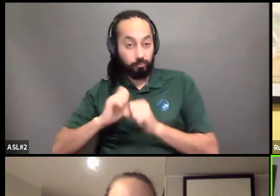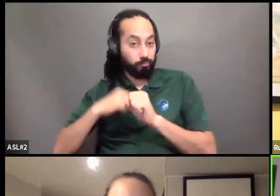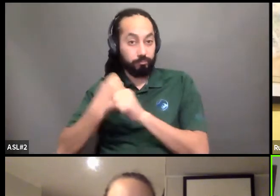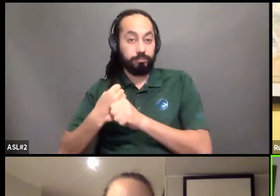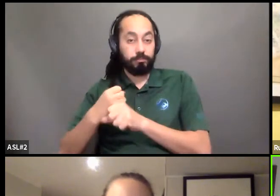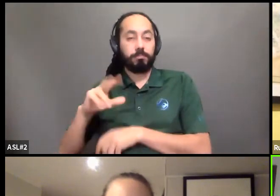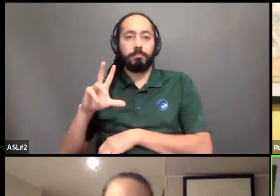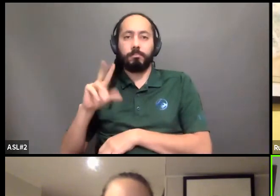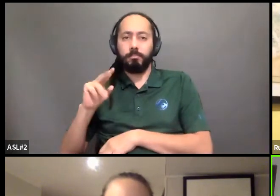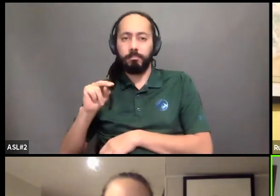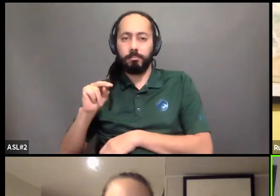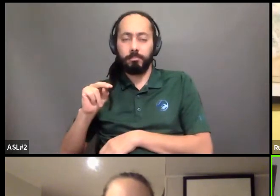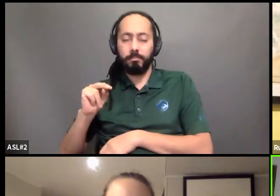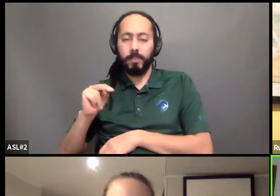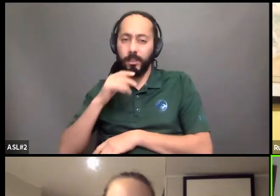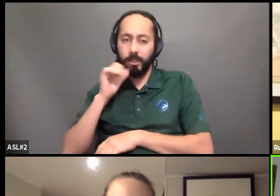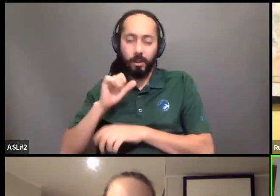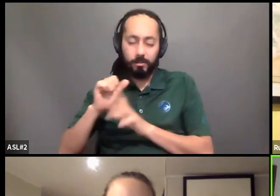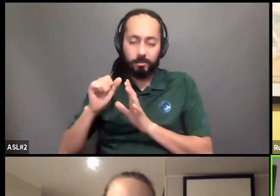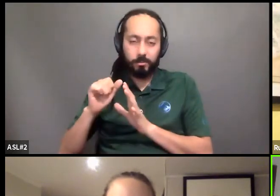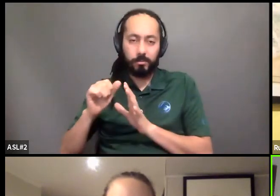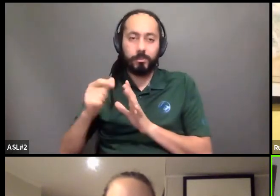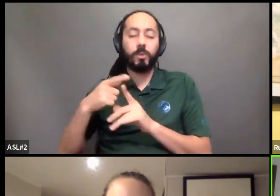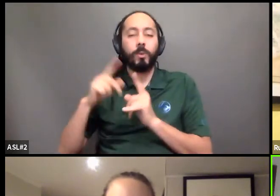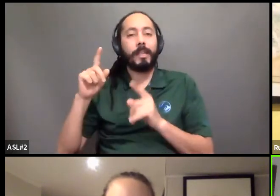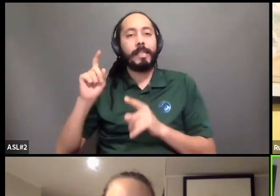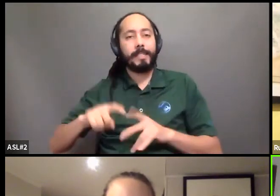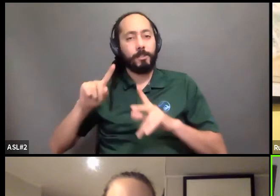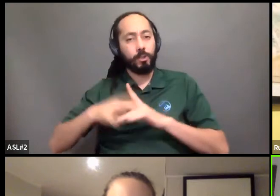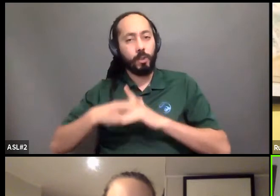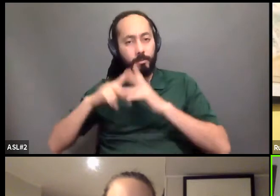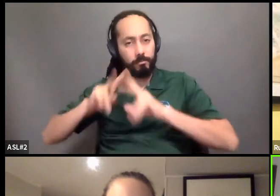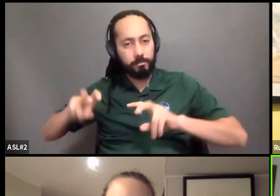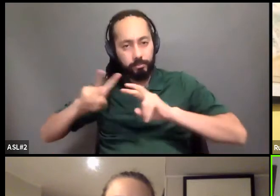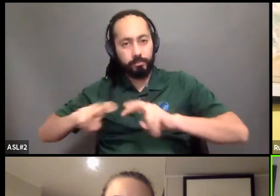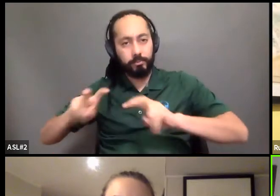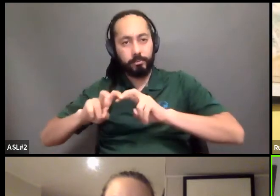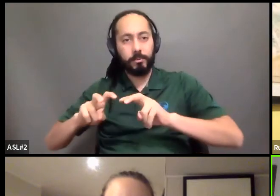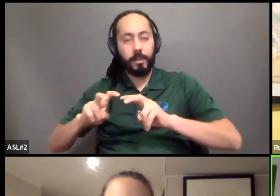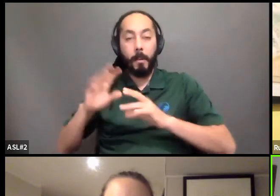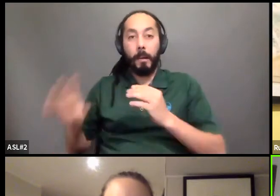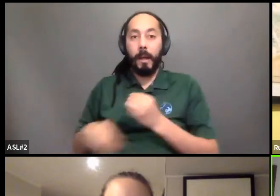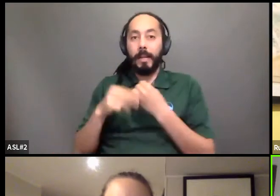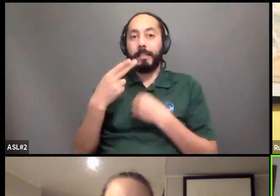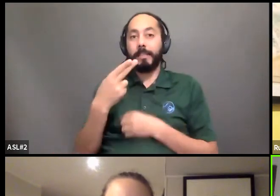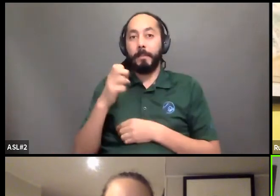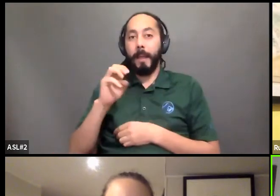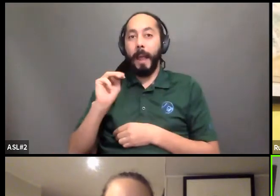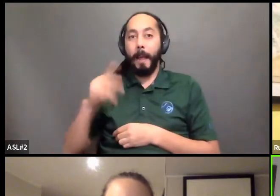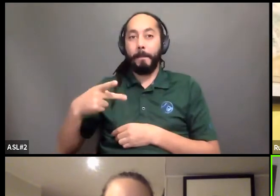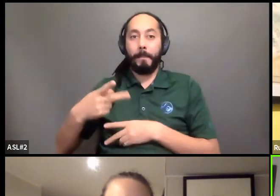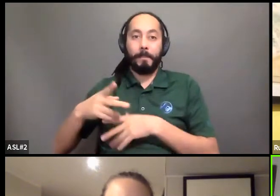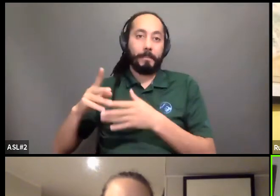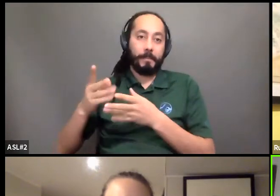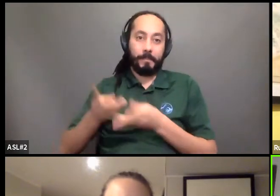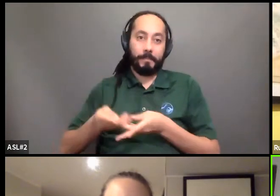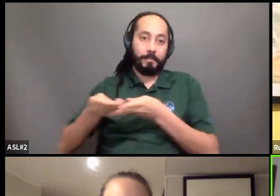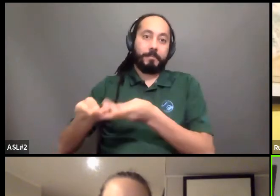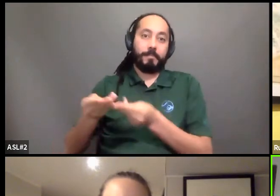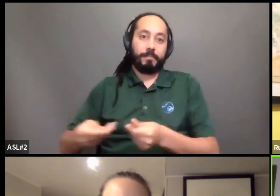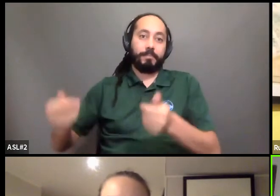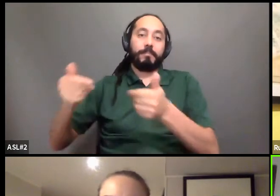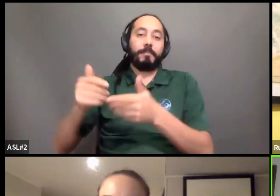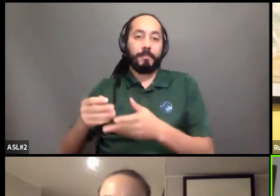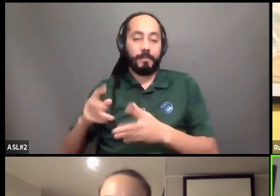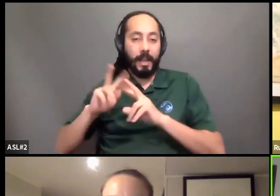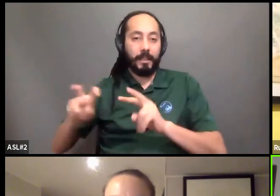not be concrete and we need to like start deconstructing that, maybe some hempcrete for the houses, that'd be great. But just kind of like deconstructing